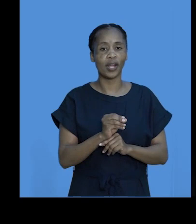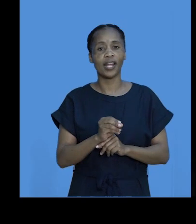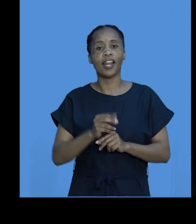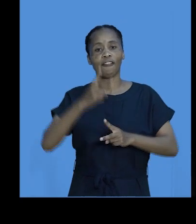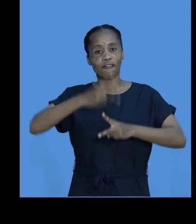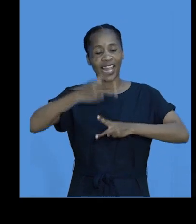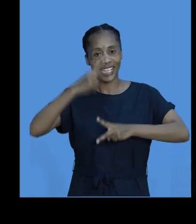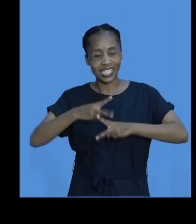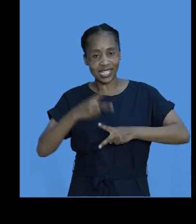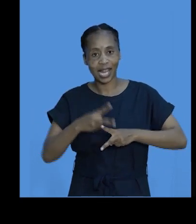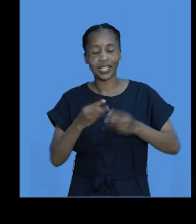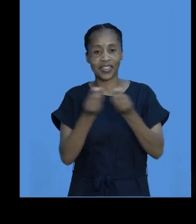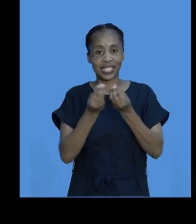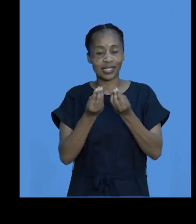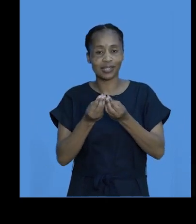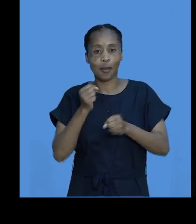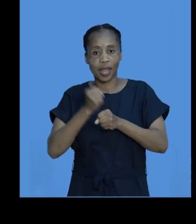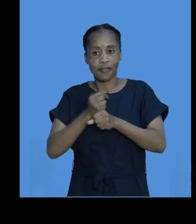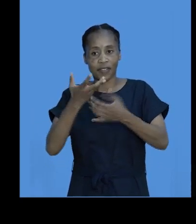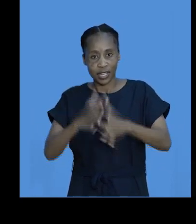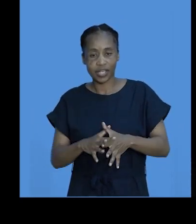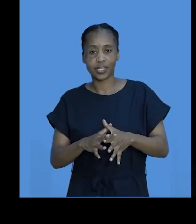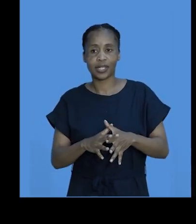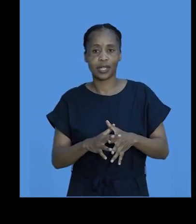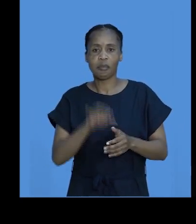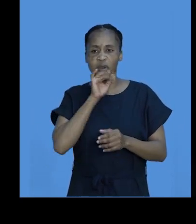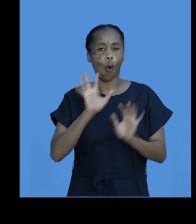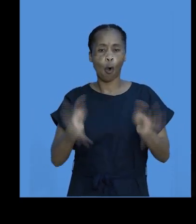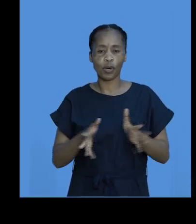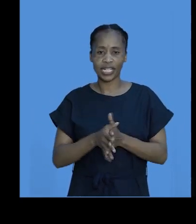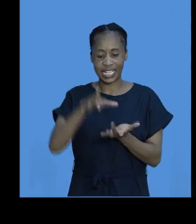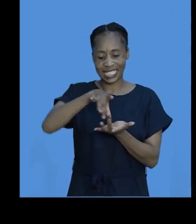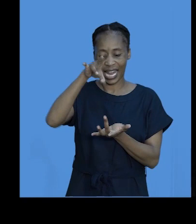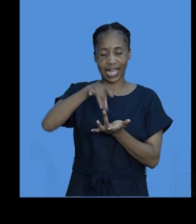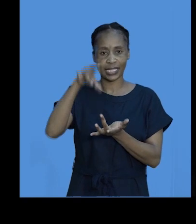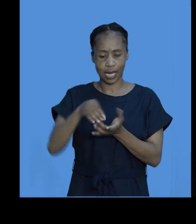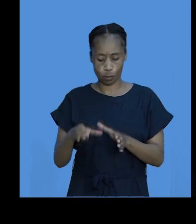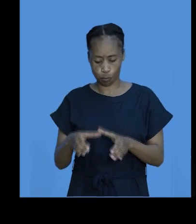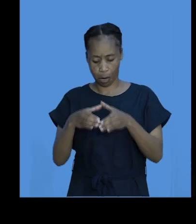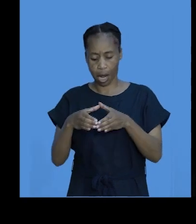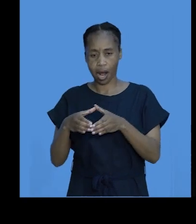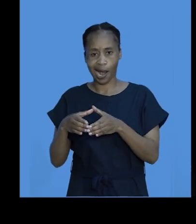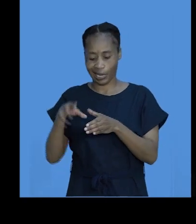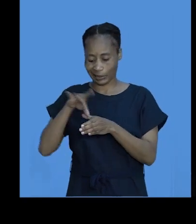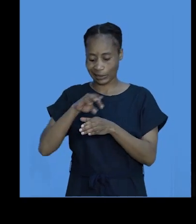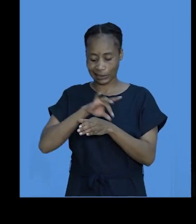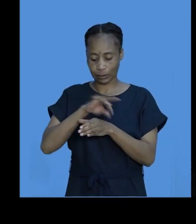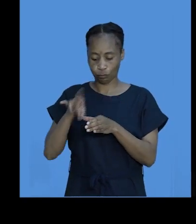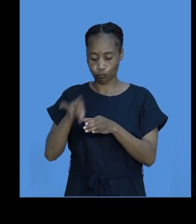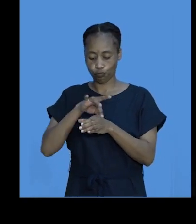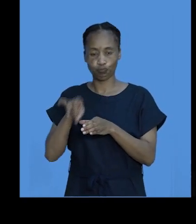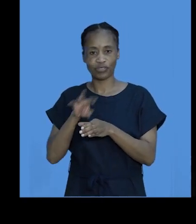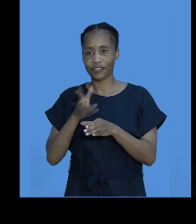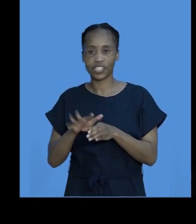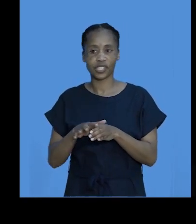at all final goods and services, not just selected goods in the basket there, right?